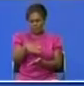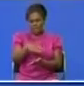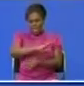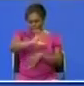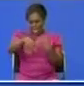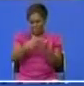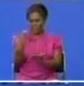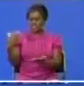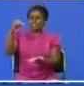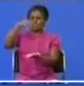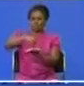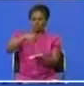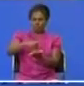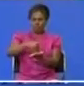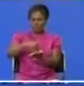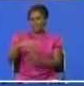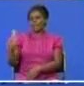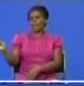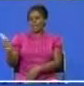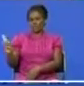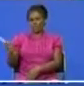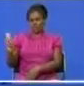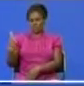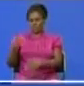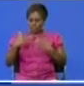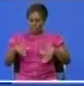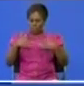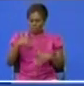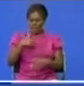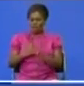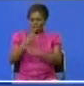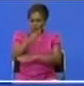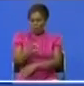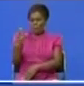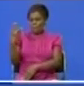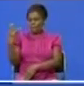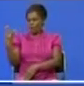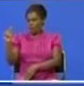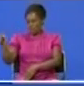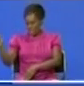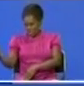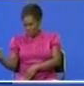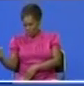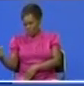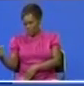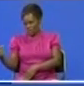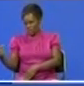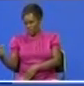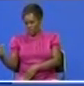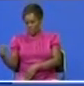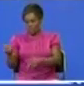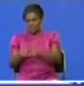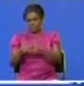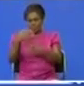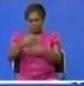Everything inclusive. With the Nairobi having a population of over 4 million, the highly dense populace coupled with